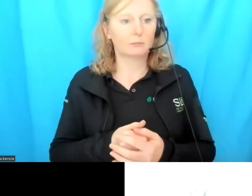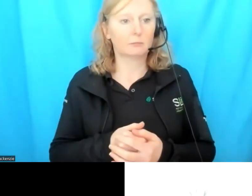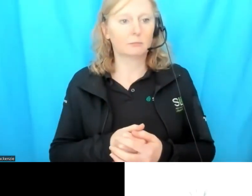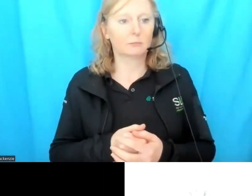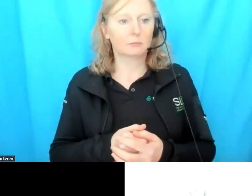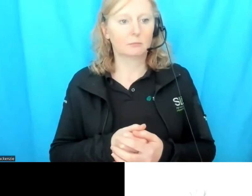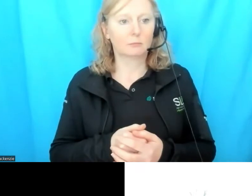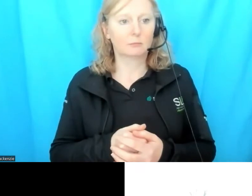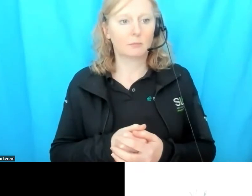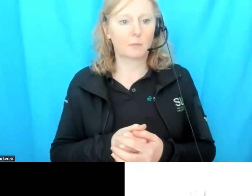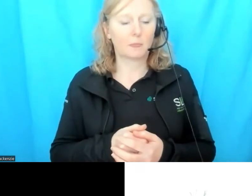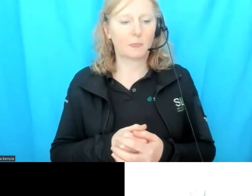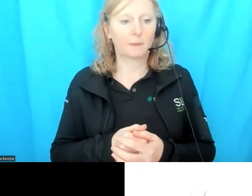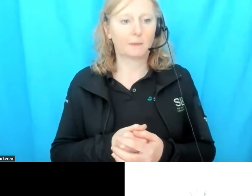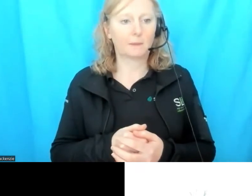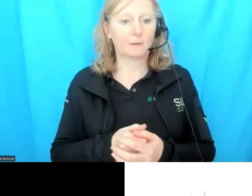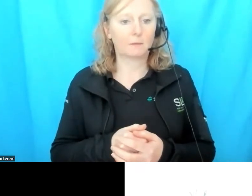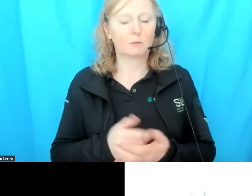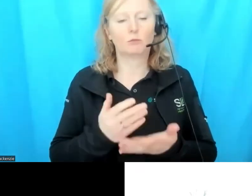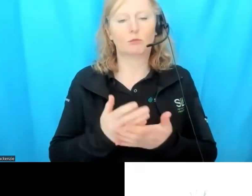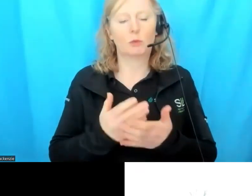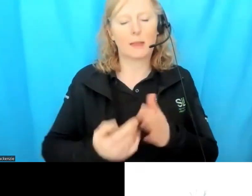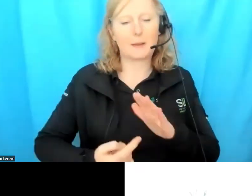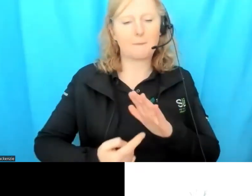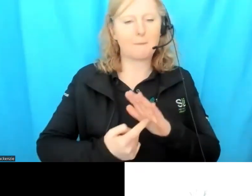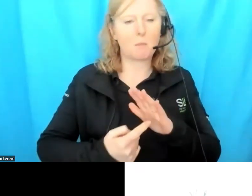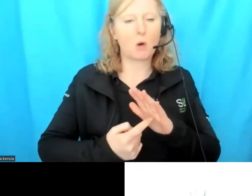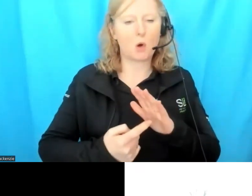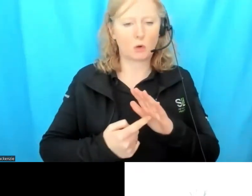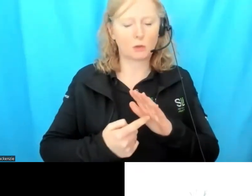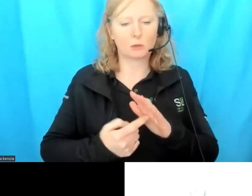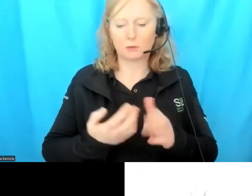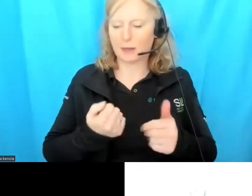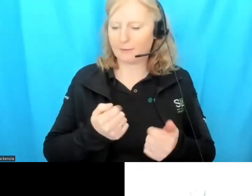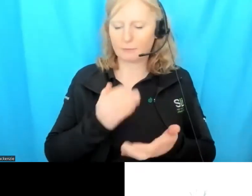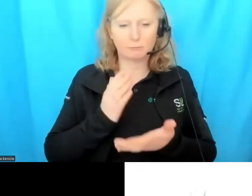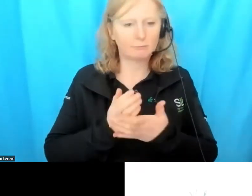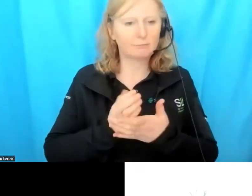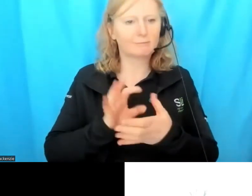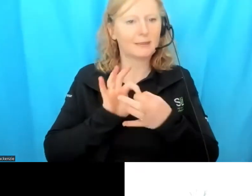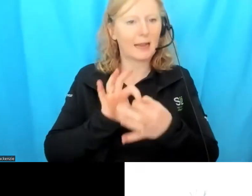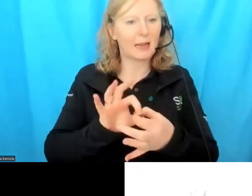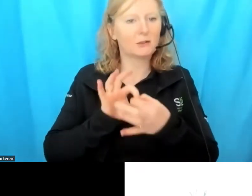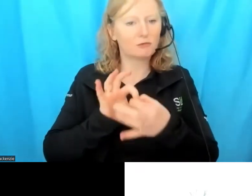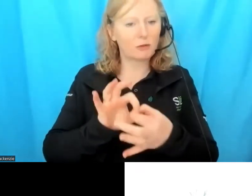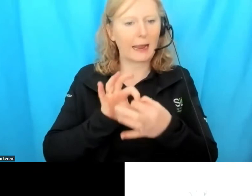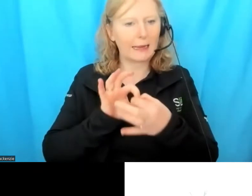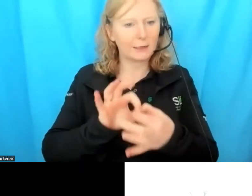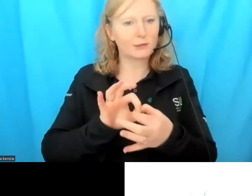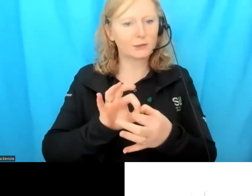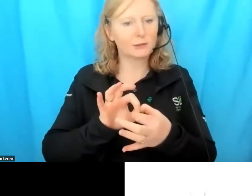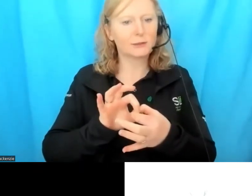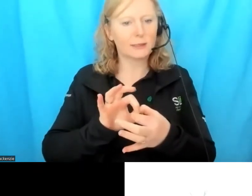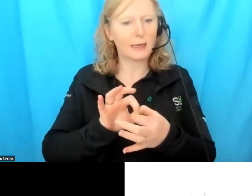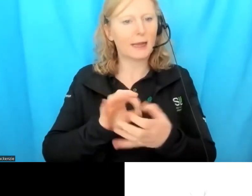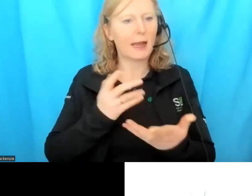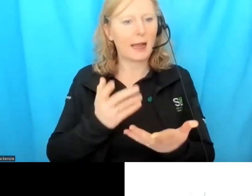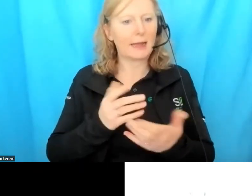there's nothing greater or more important than real interaction and examples from real service